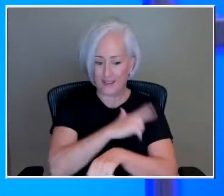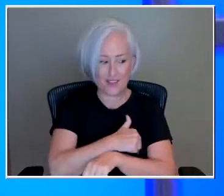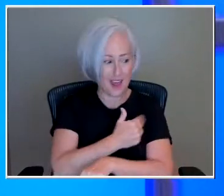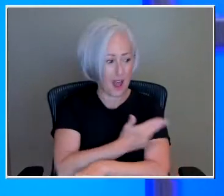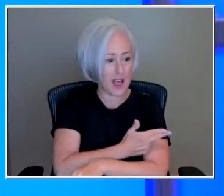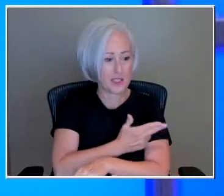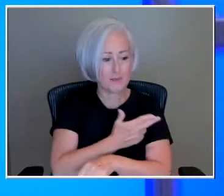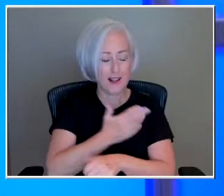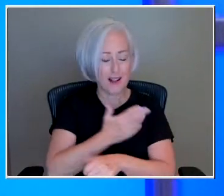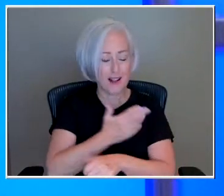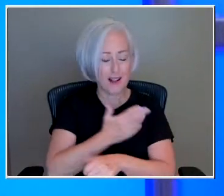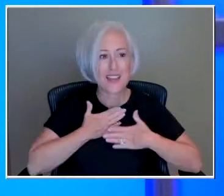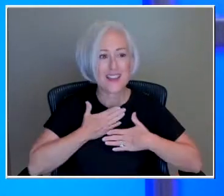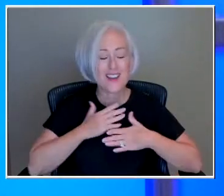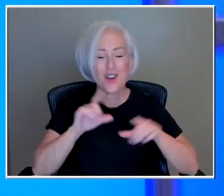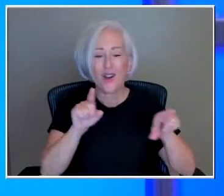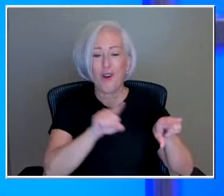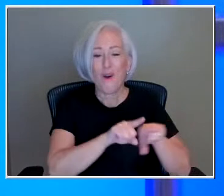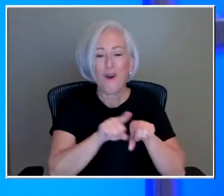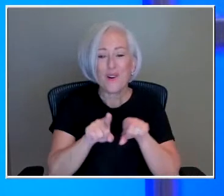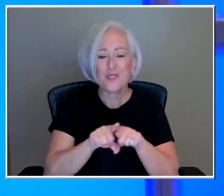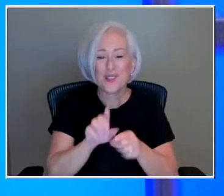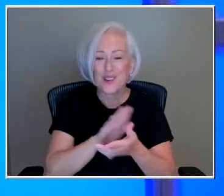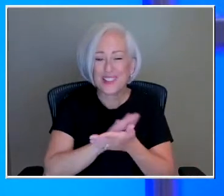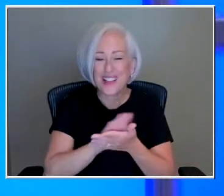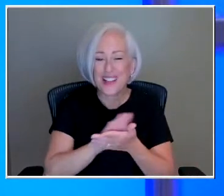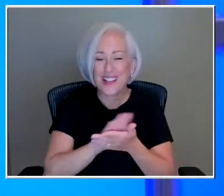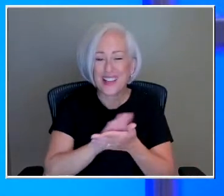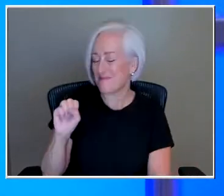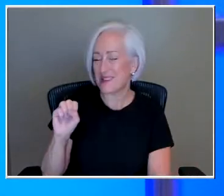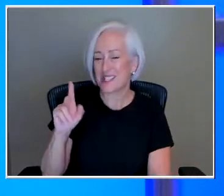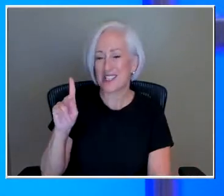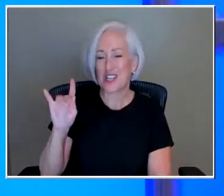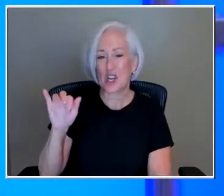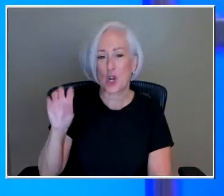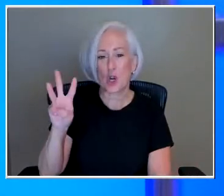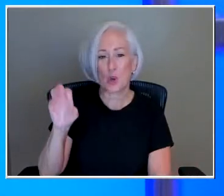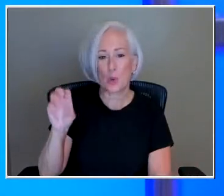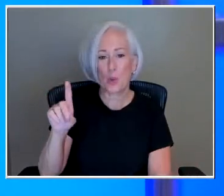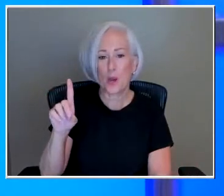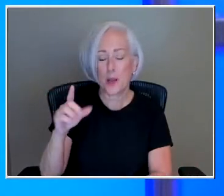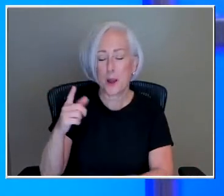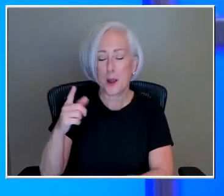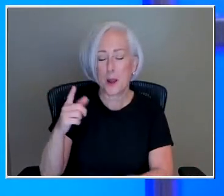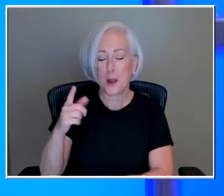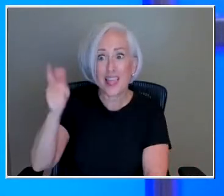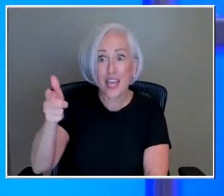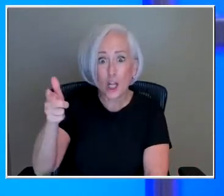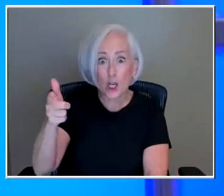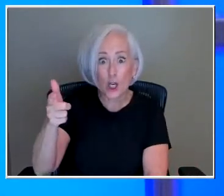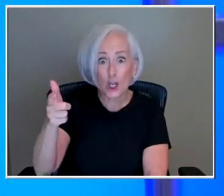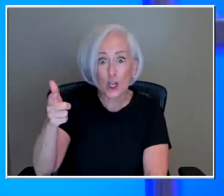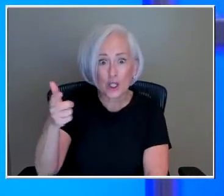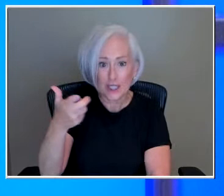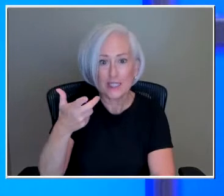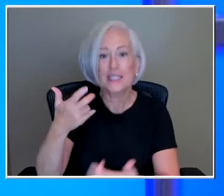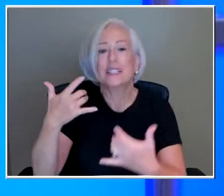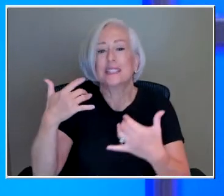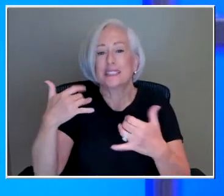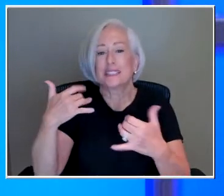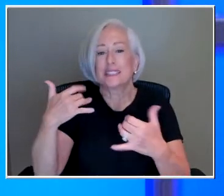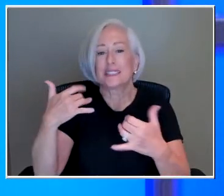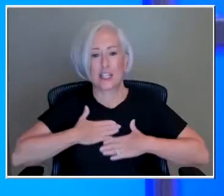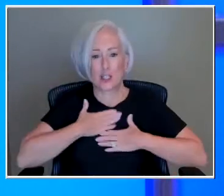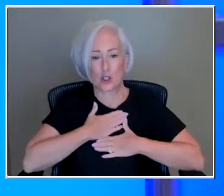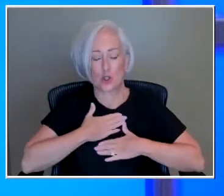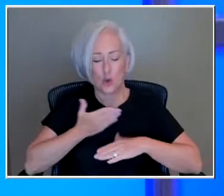to see people like Ms. Kirkwood, months later, who are still just enjoying that improved quality of life. And I